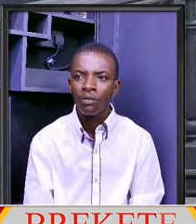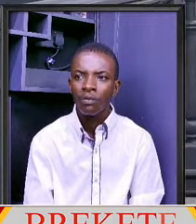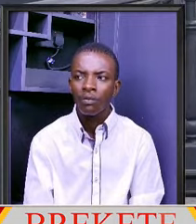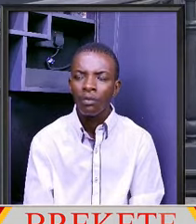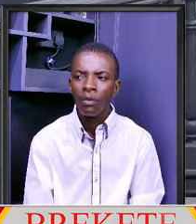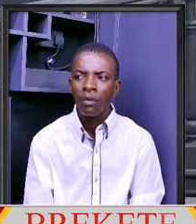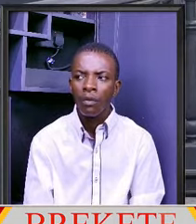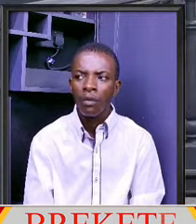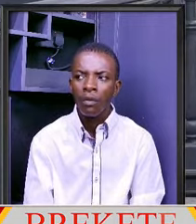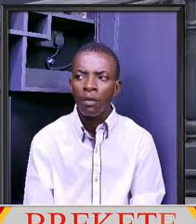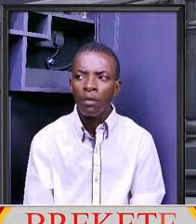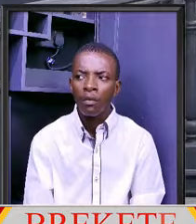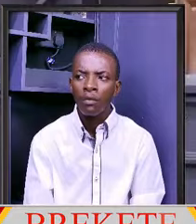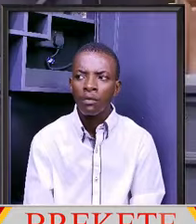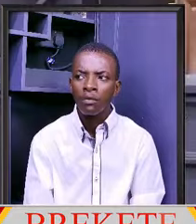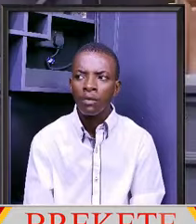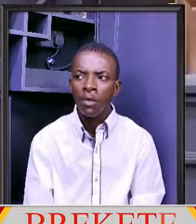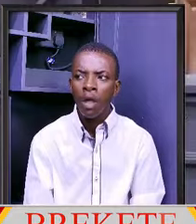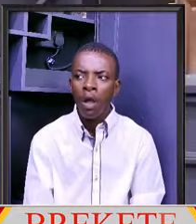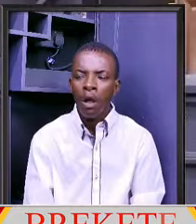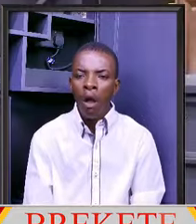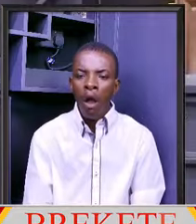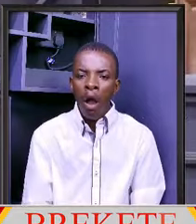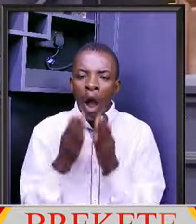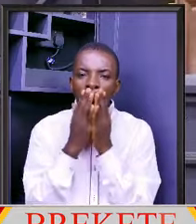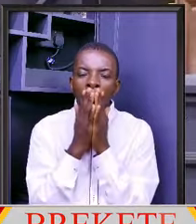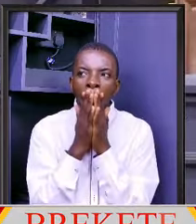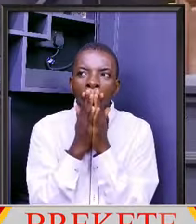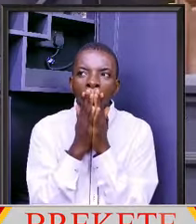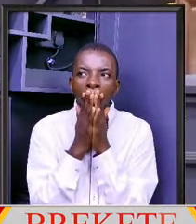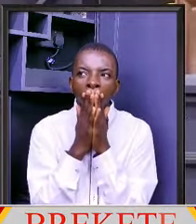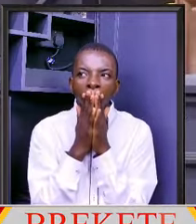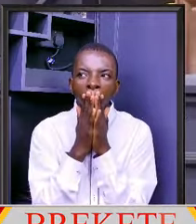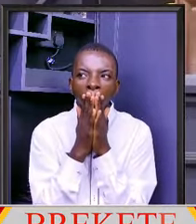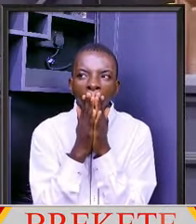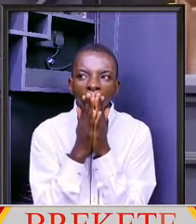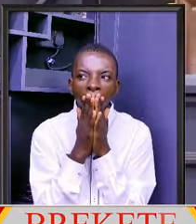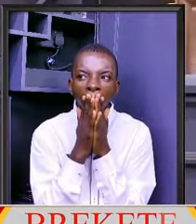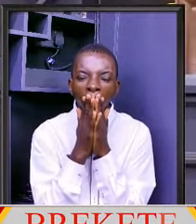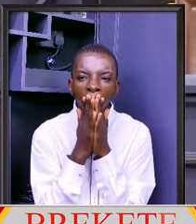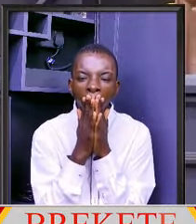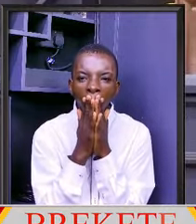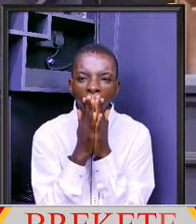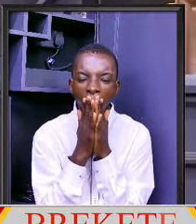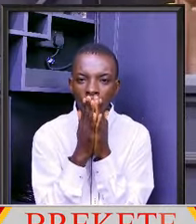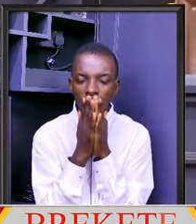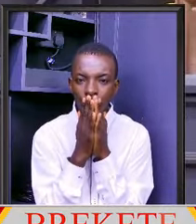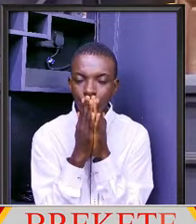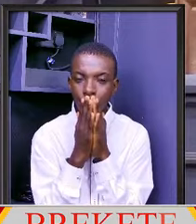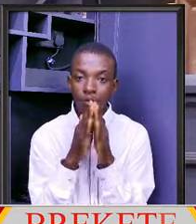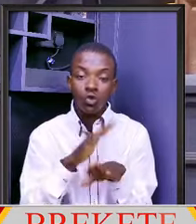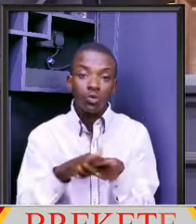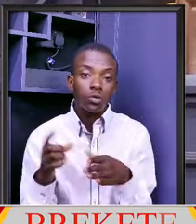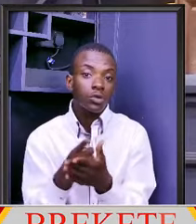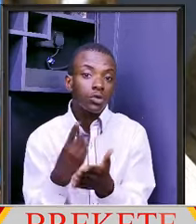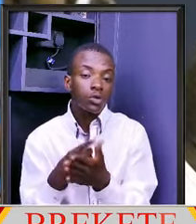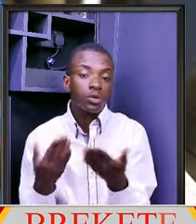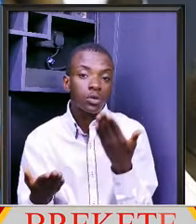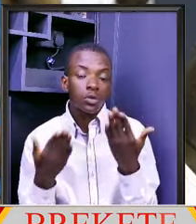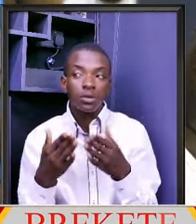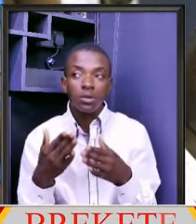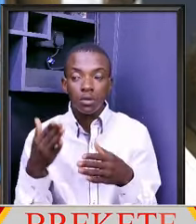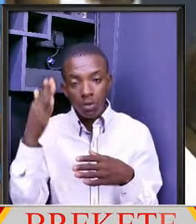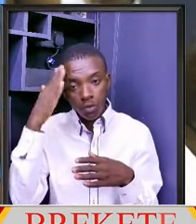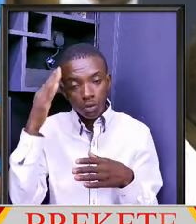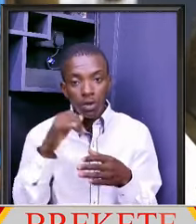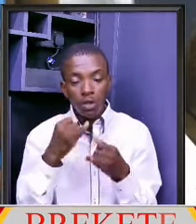air. So I forwarded you a message to Mr. Nelson. Yes, sir. I know I'll make we discuss the details on air. Okay. I know